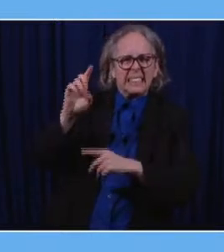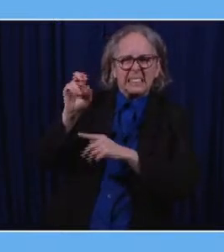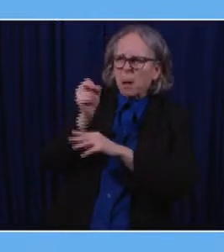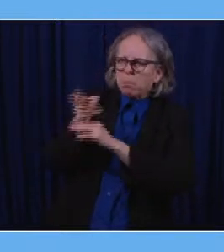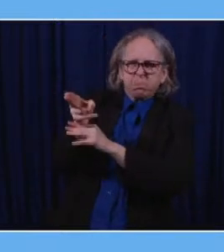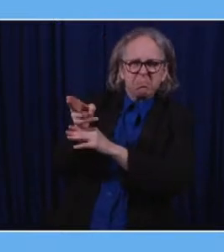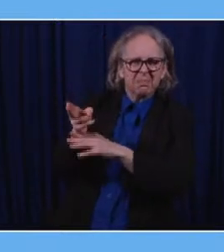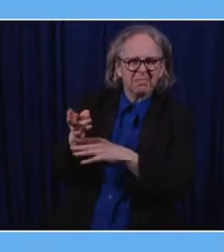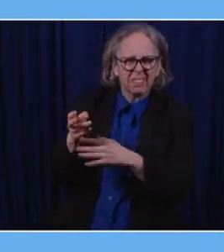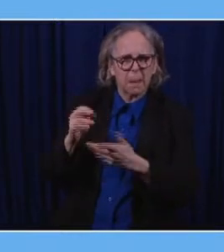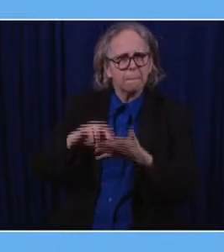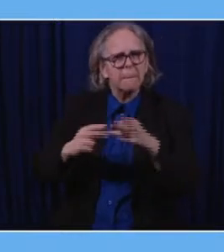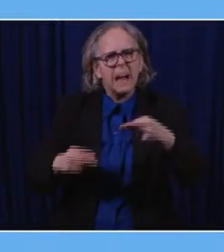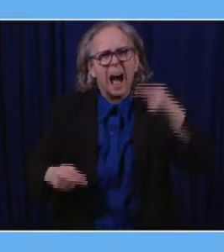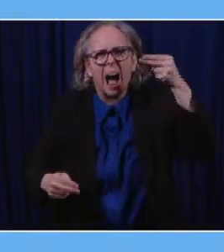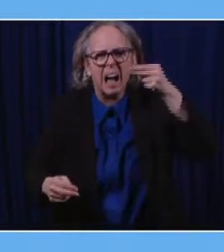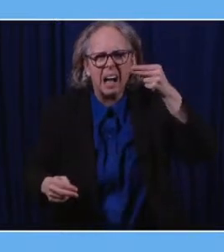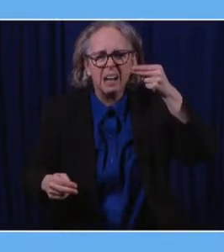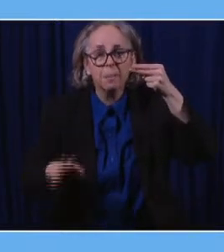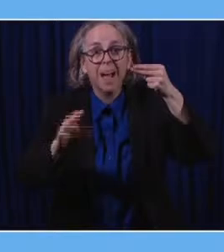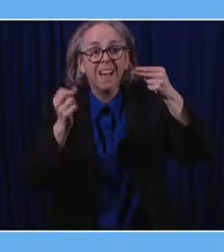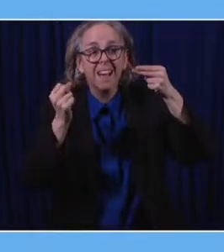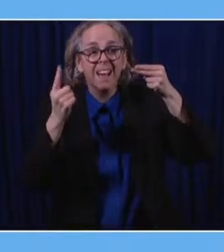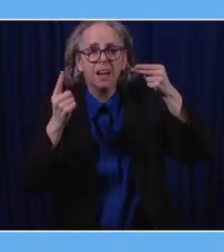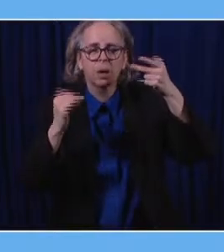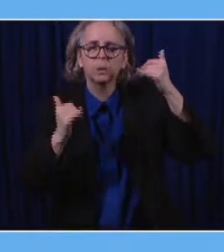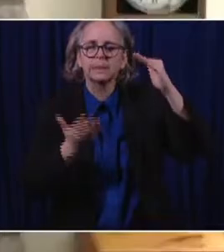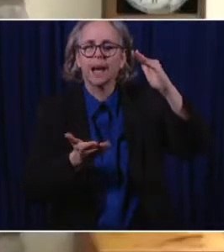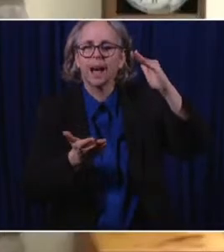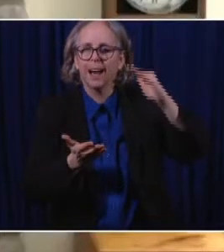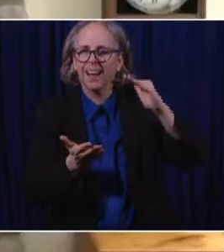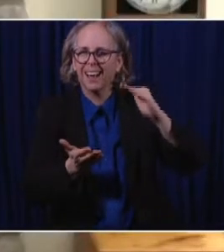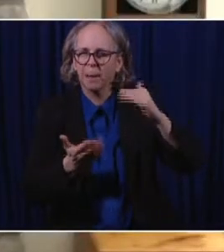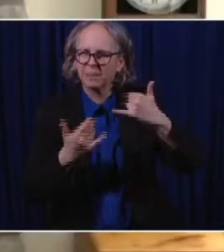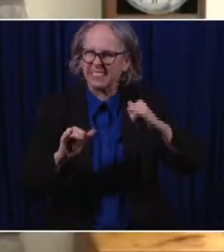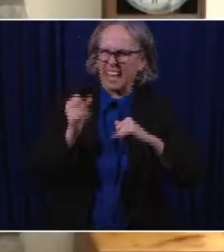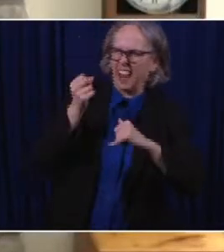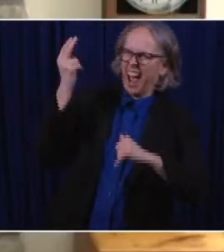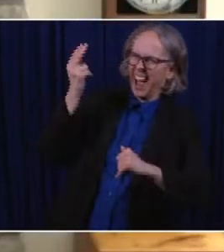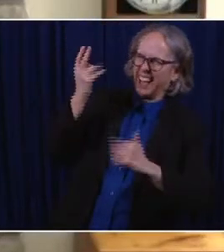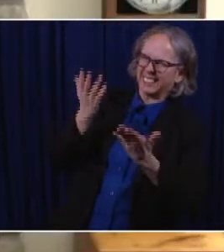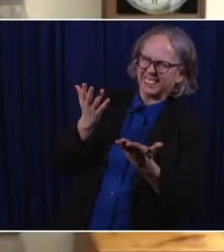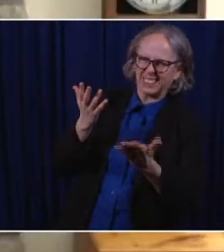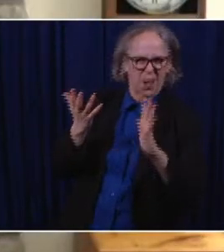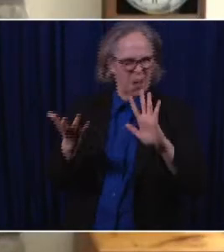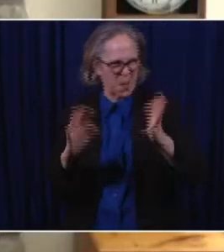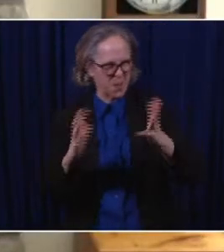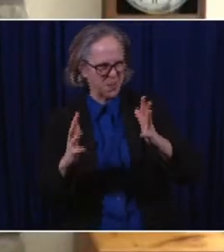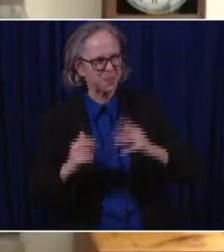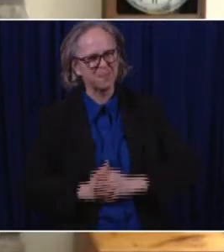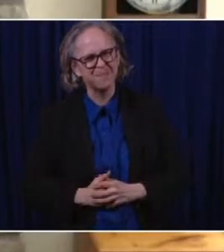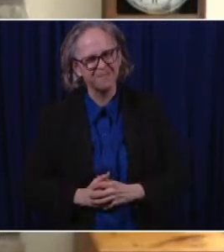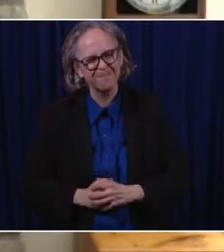not as high as our top county was a few weeks ago. Let's go to the next slide, Eric.